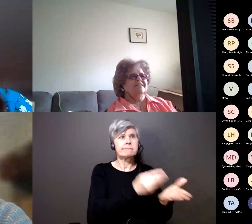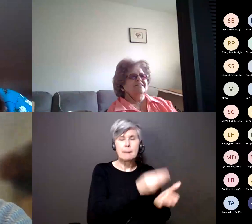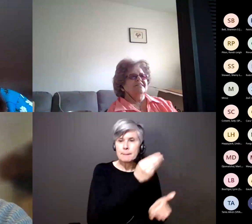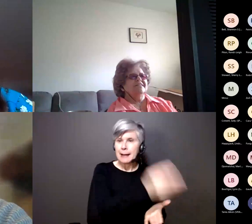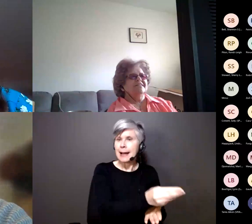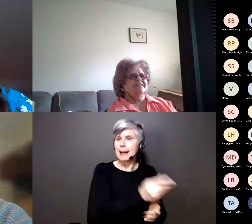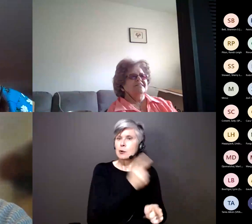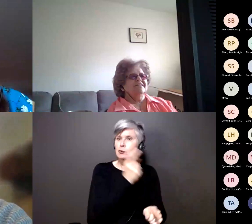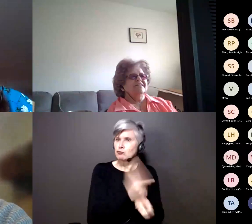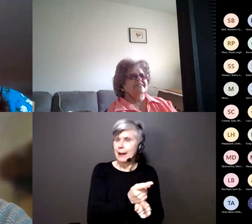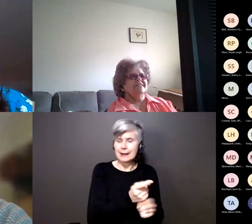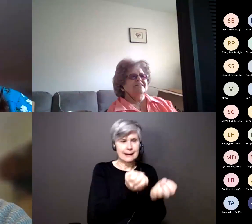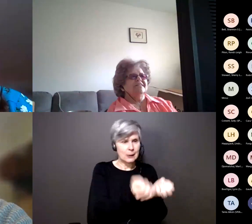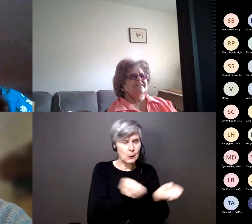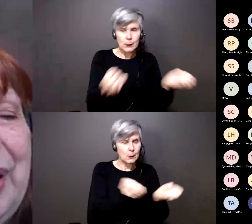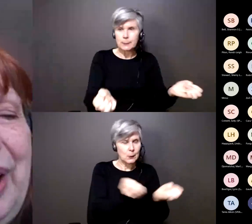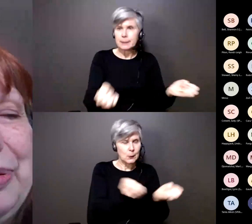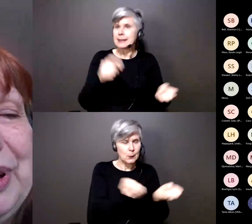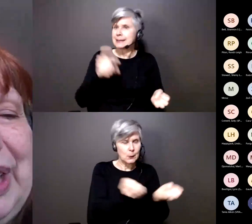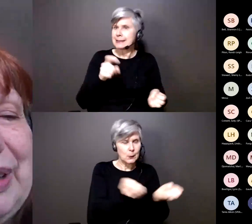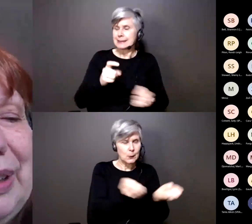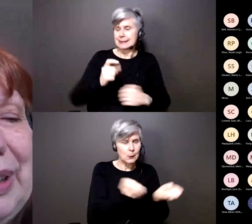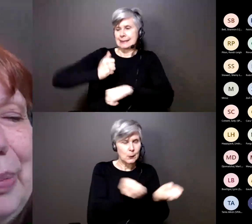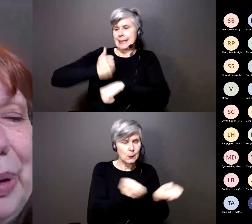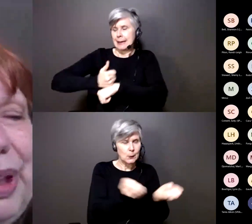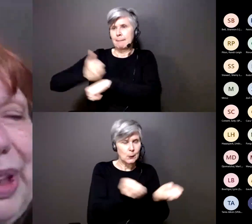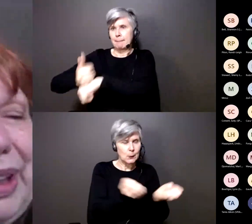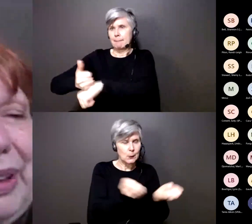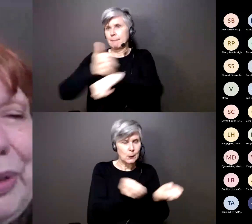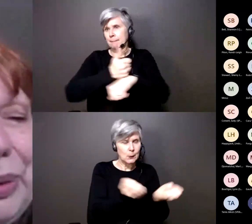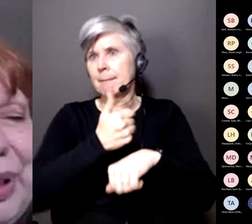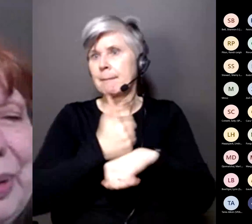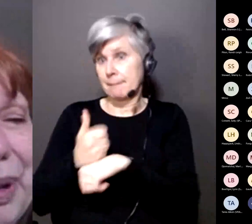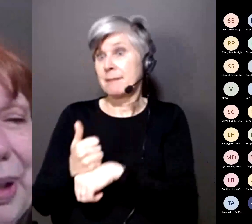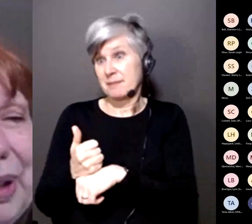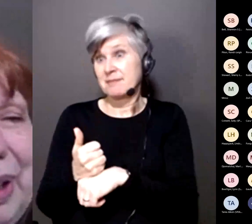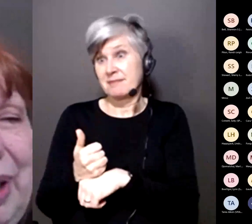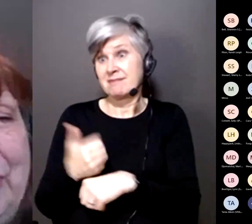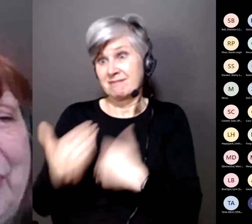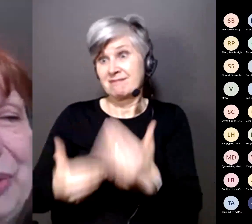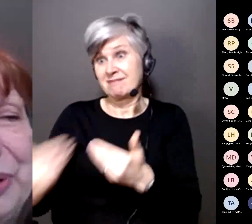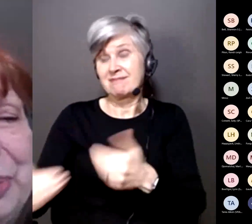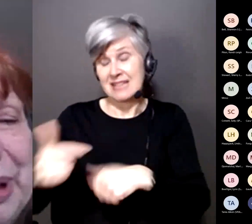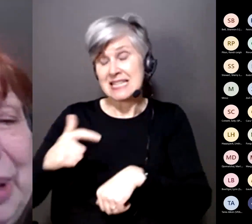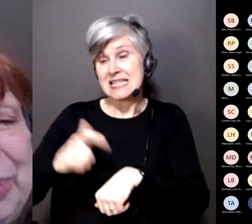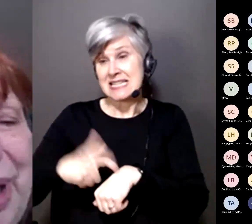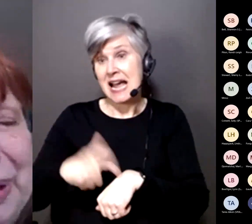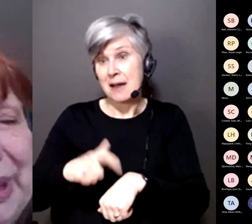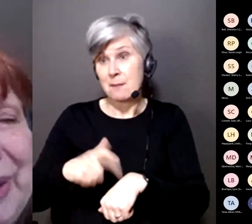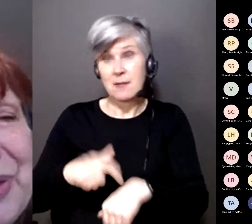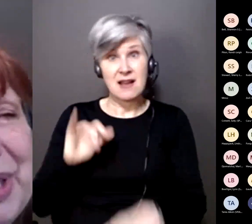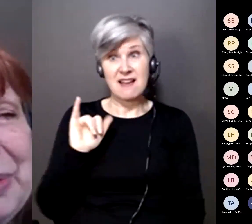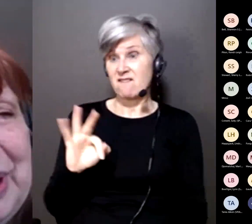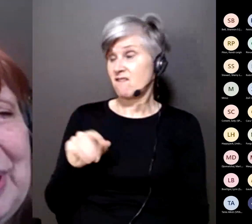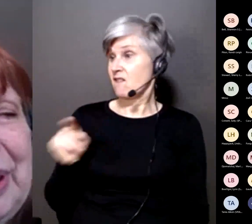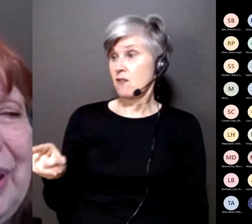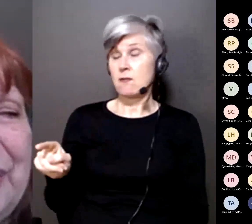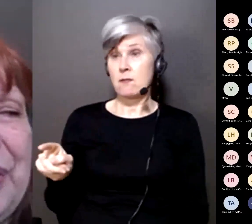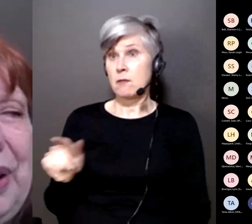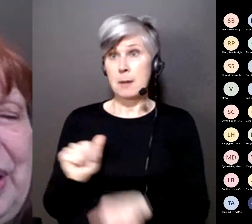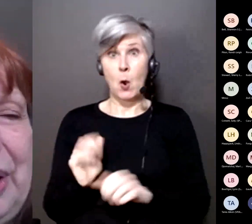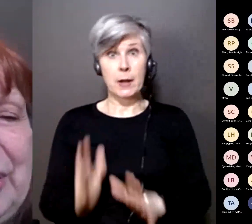implemented in a timely manner. Because of course, every day that the employee cannot do their work comfortably and properly and